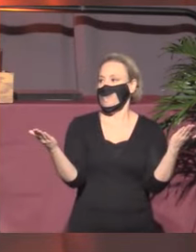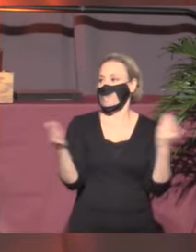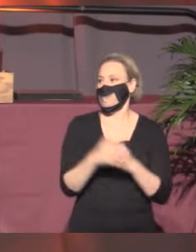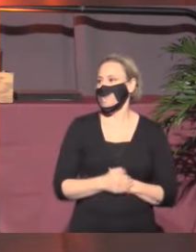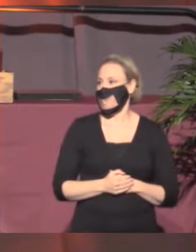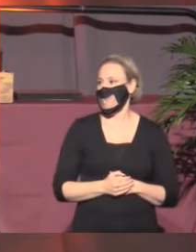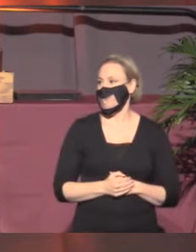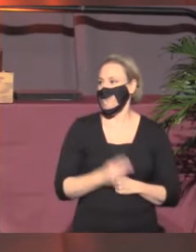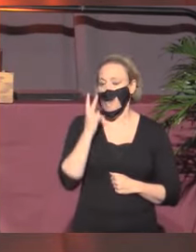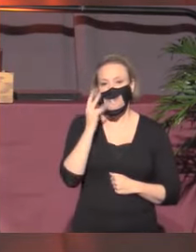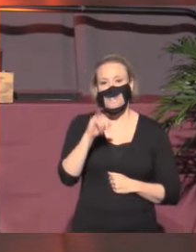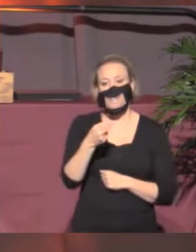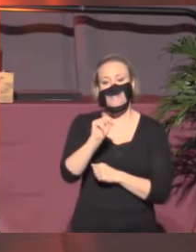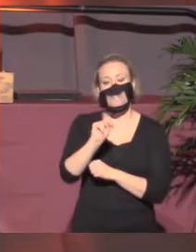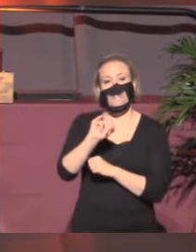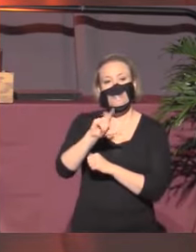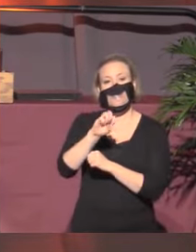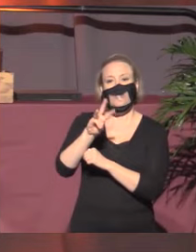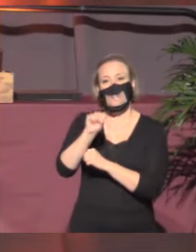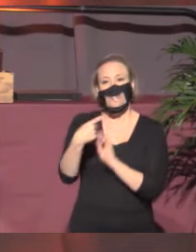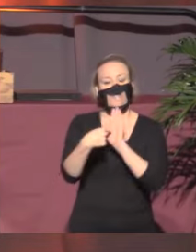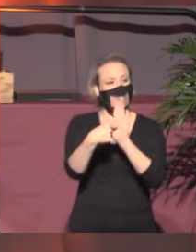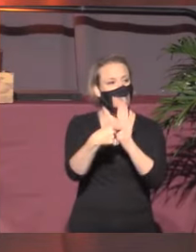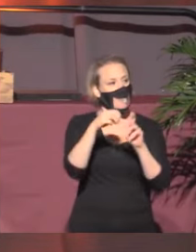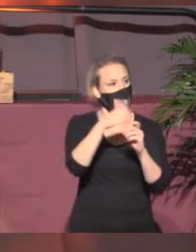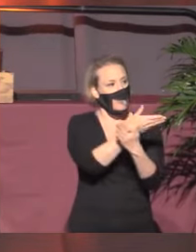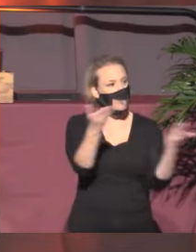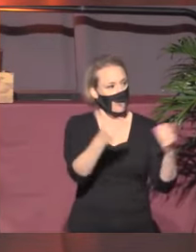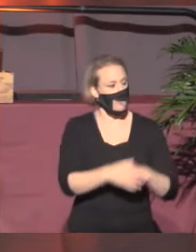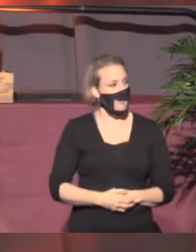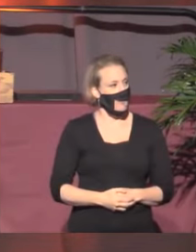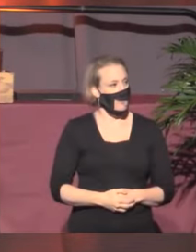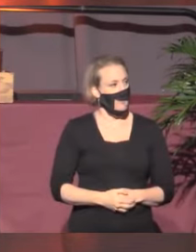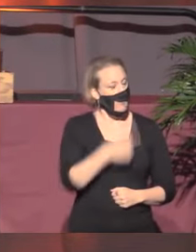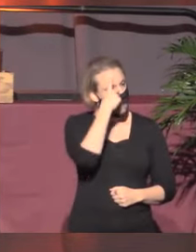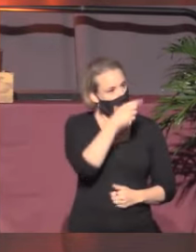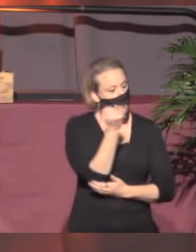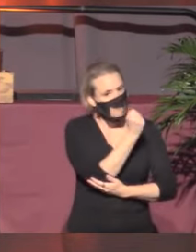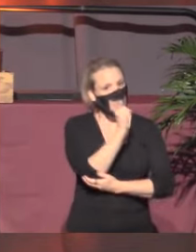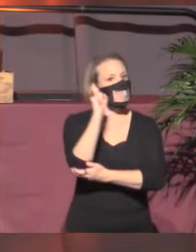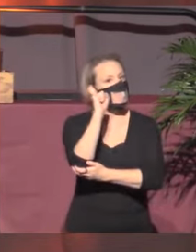Those who were protesting were you standing up for what you believe in.